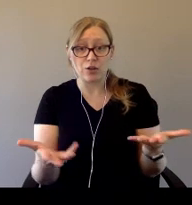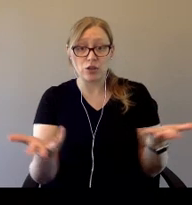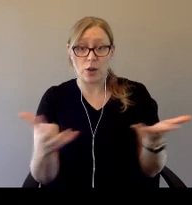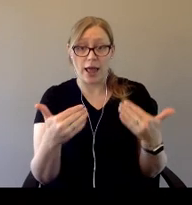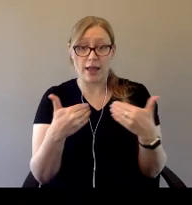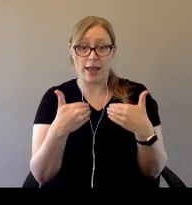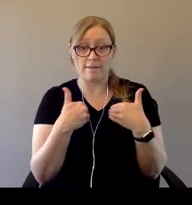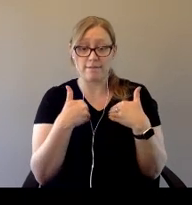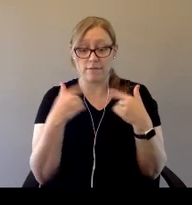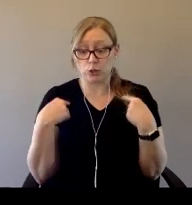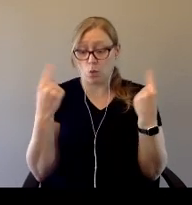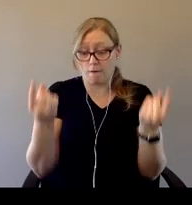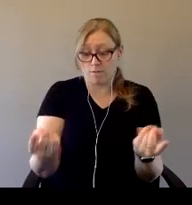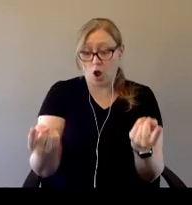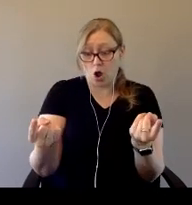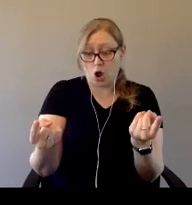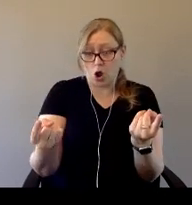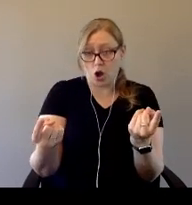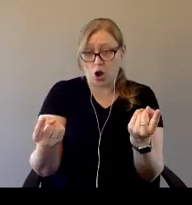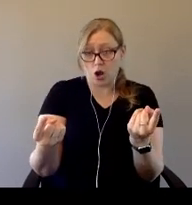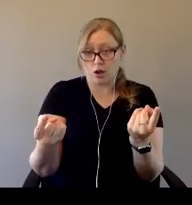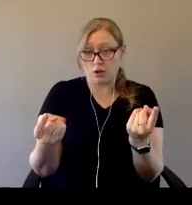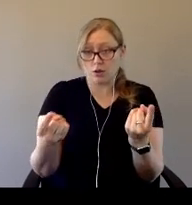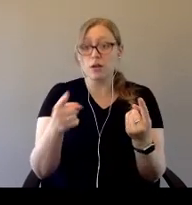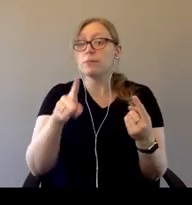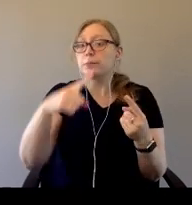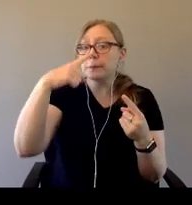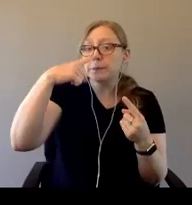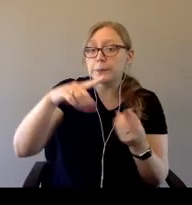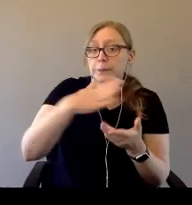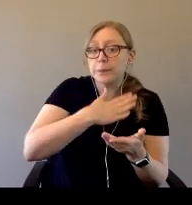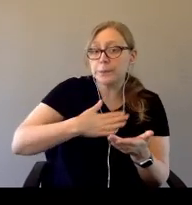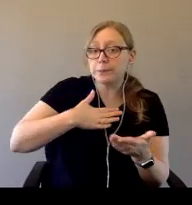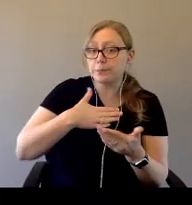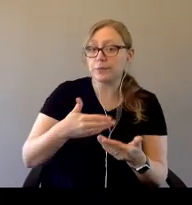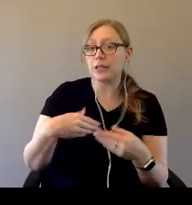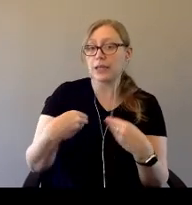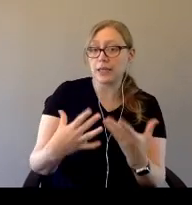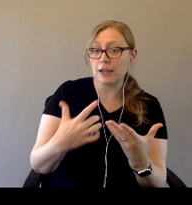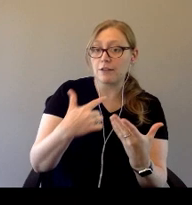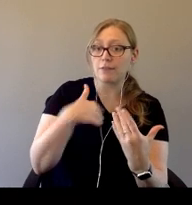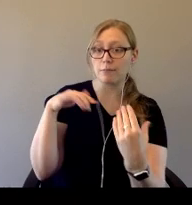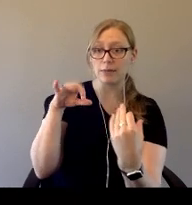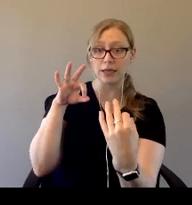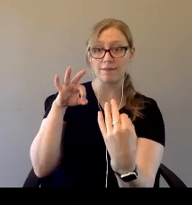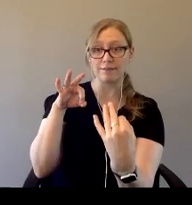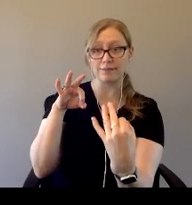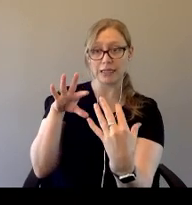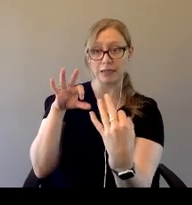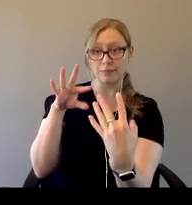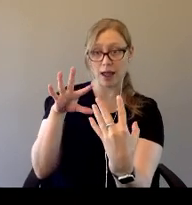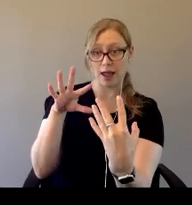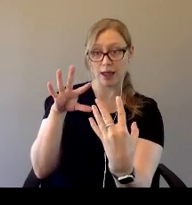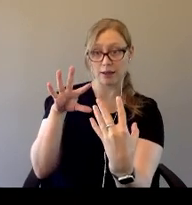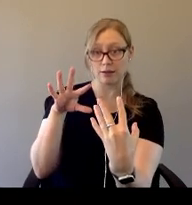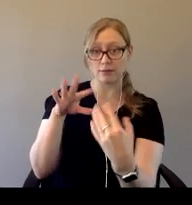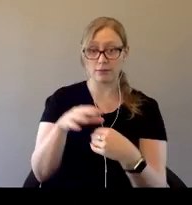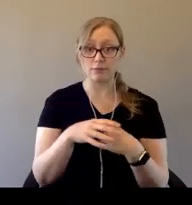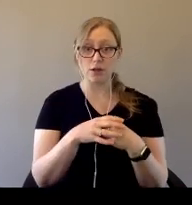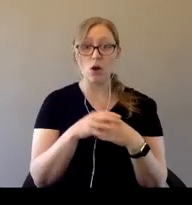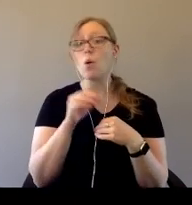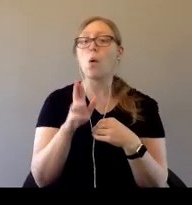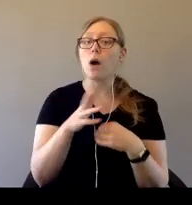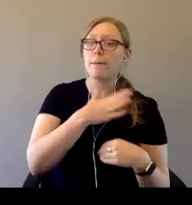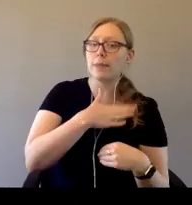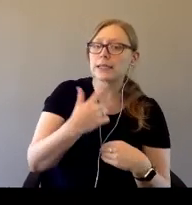have done so far. Will you please give me feedback? Or will